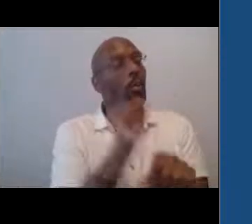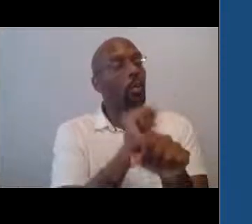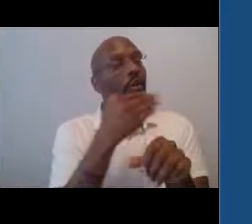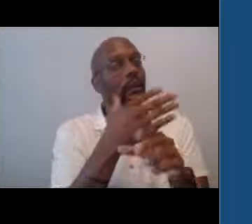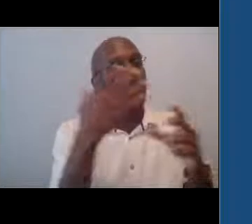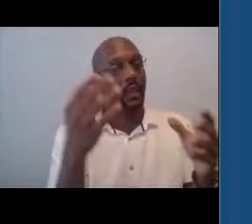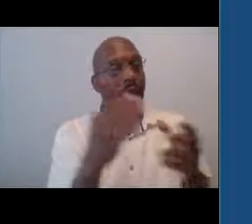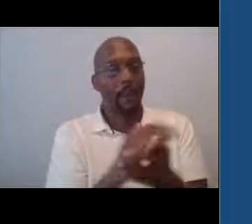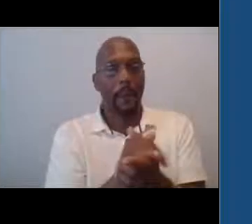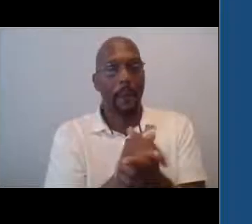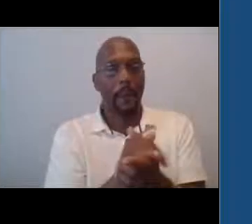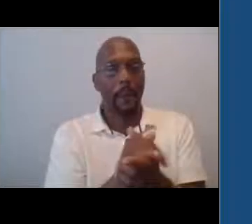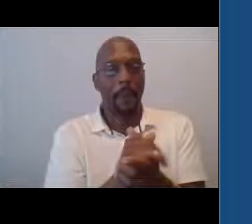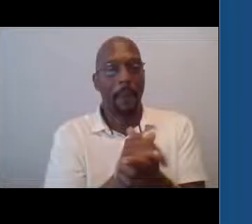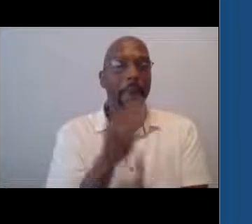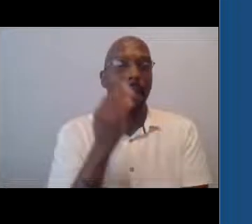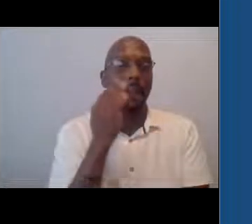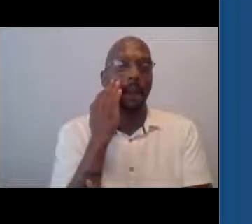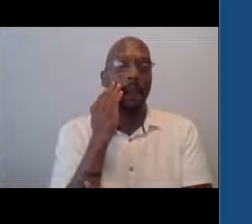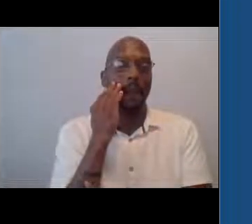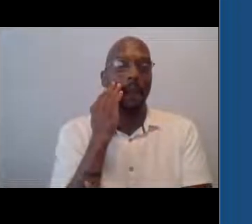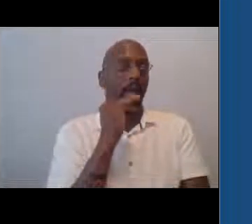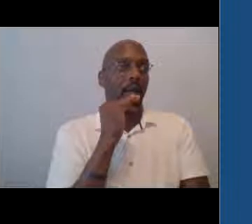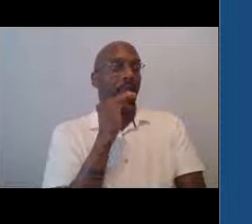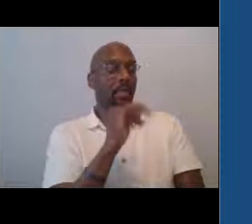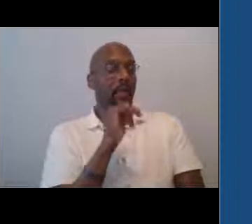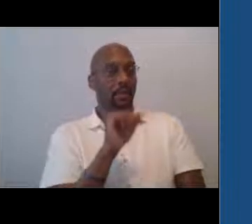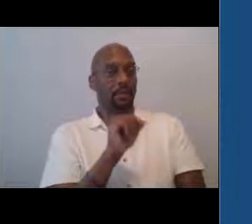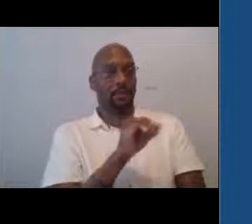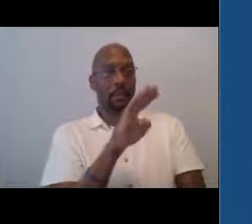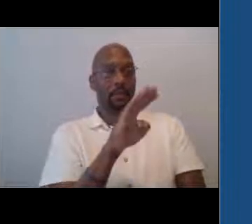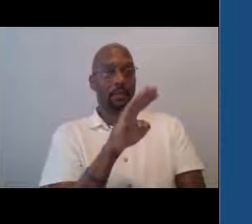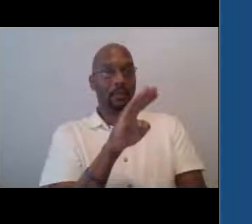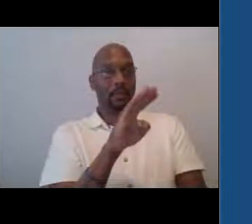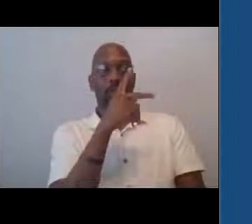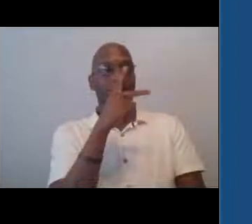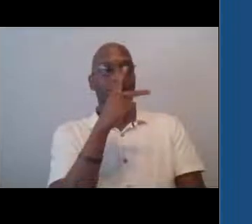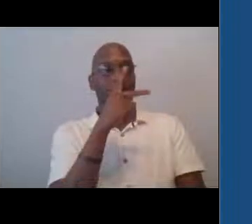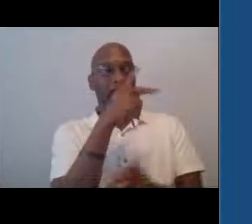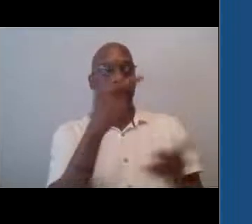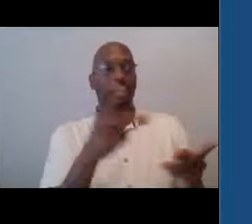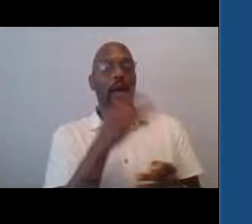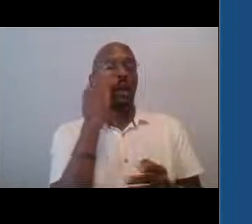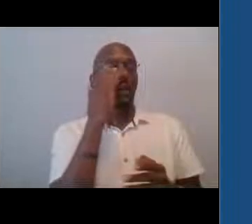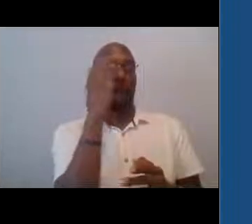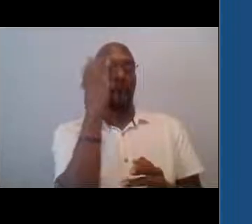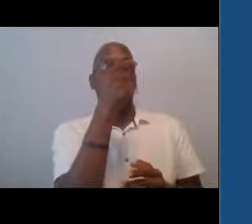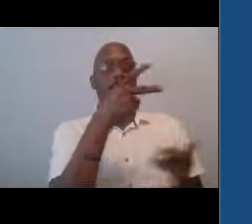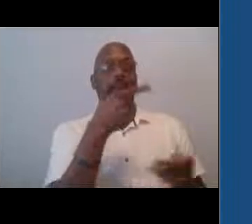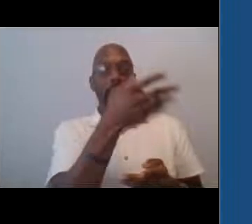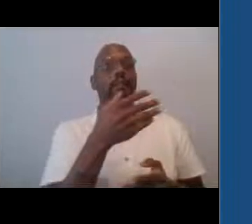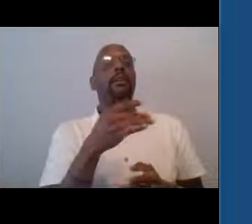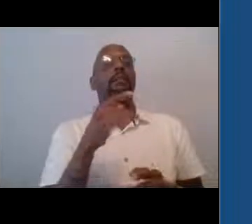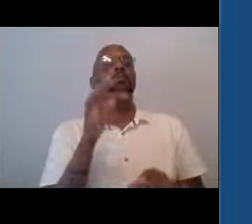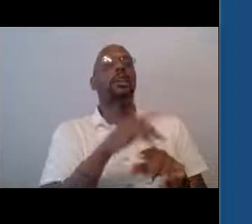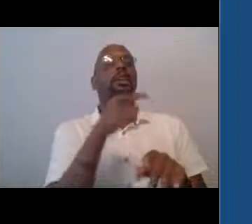Barbara. I know it's a beautiful place. I've been there once. Thank you to the mayor and to Director Kern as well